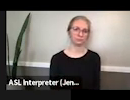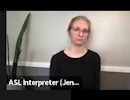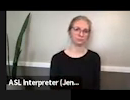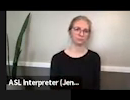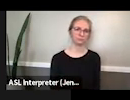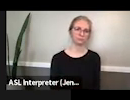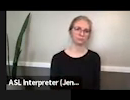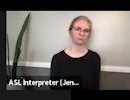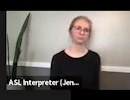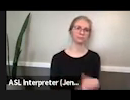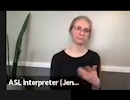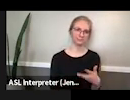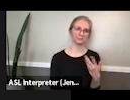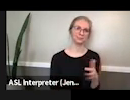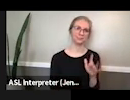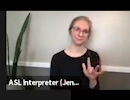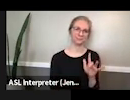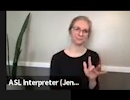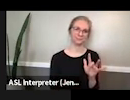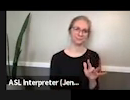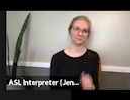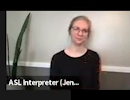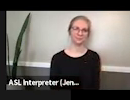Come on.